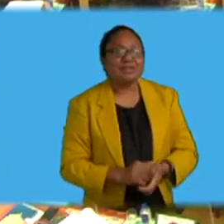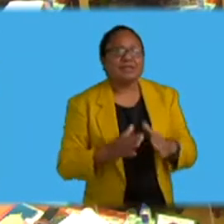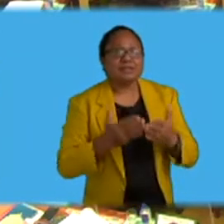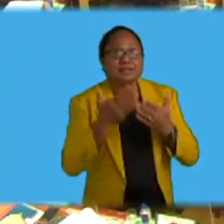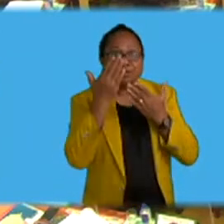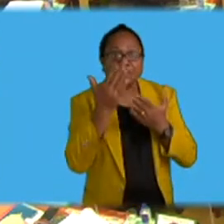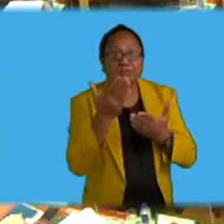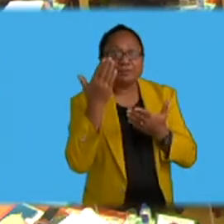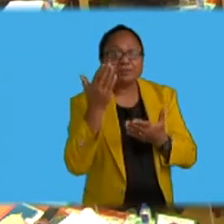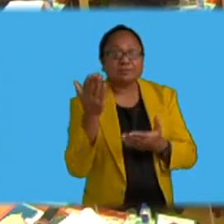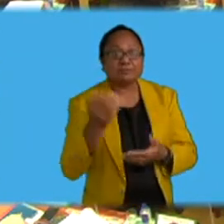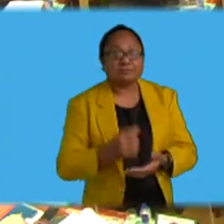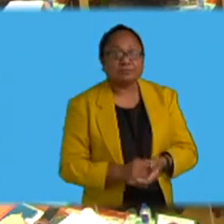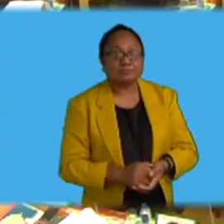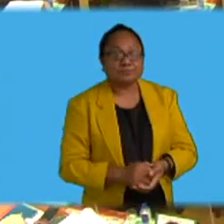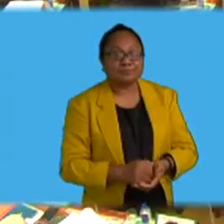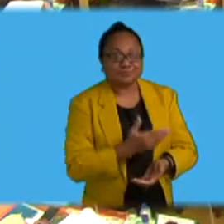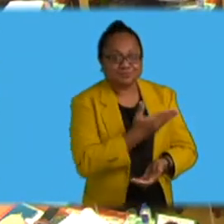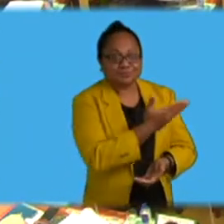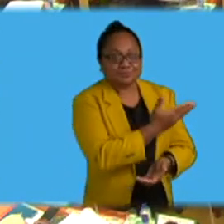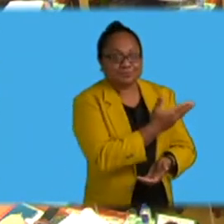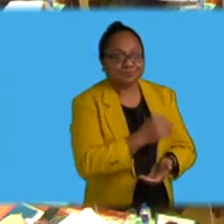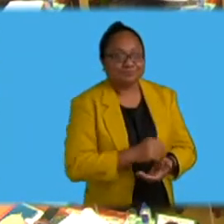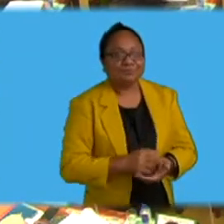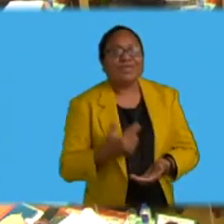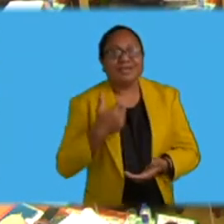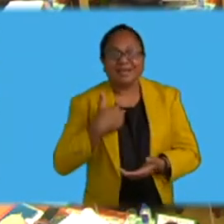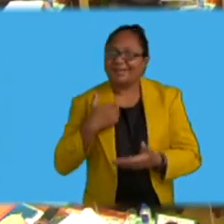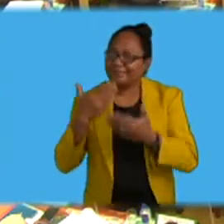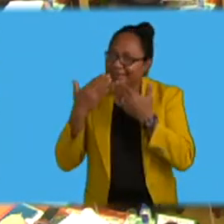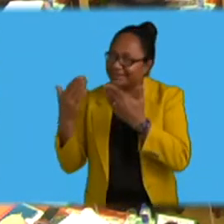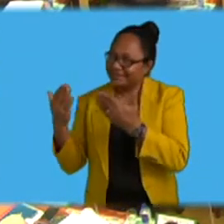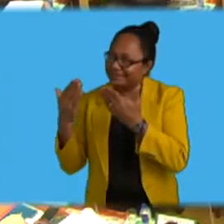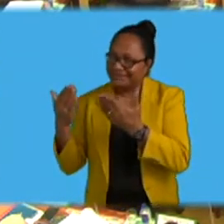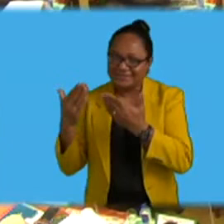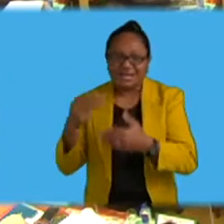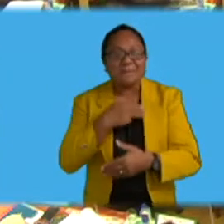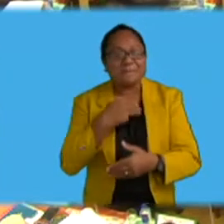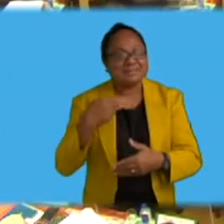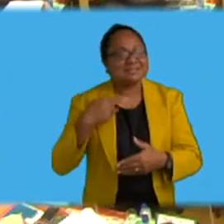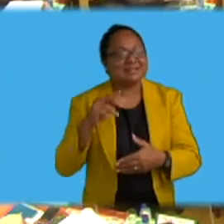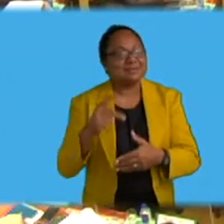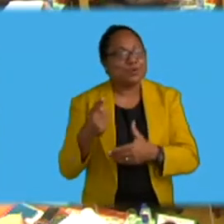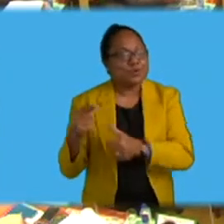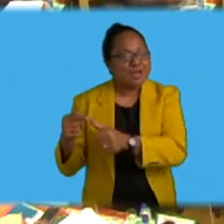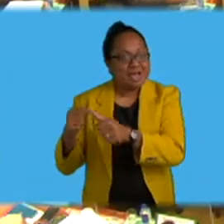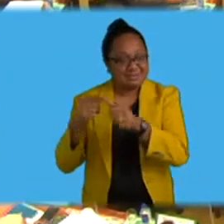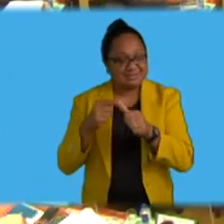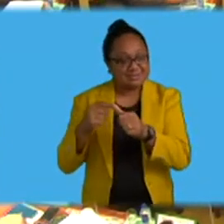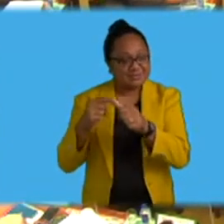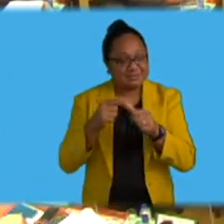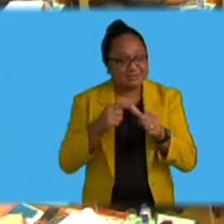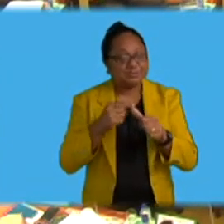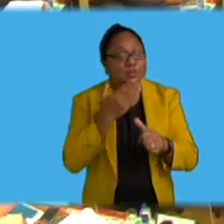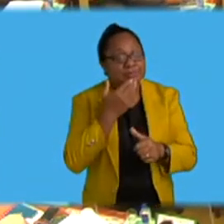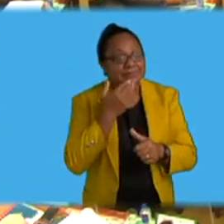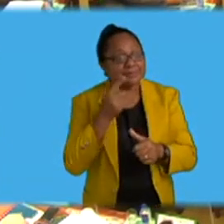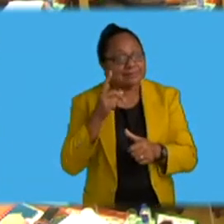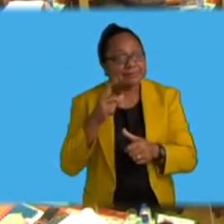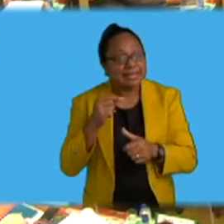Tulaki Barata. Madam Speaker, I thank the Honourable Minister for his response. Can the Minister